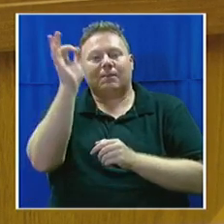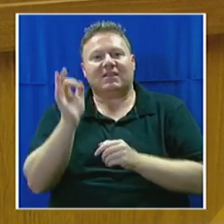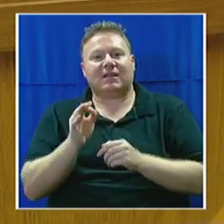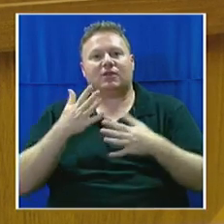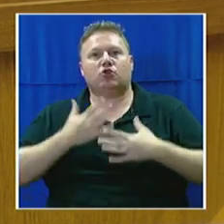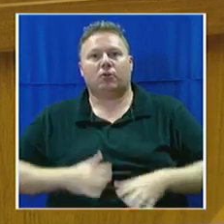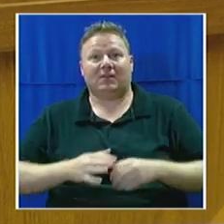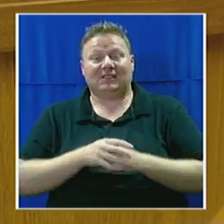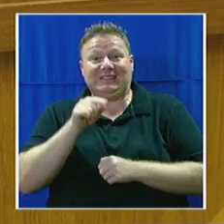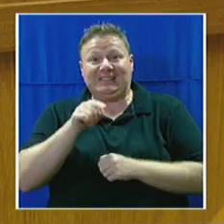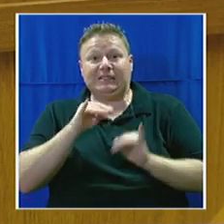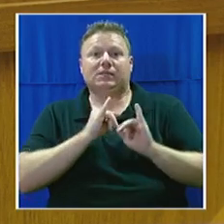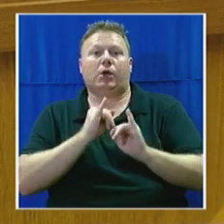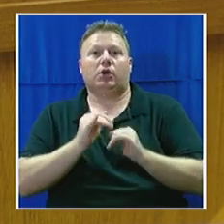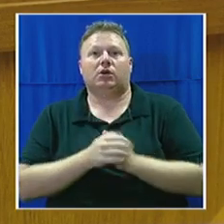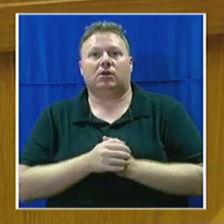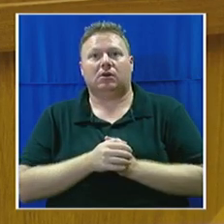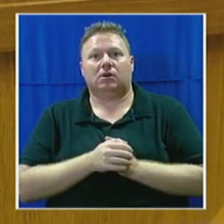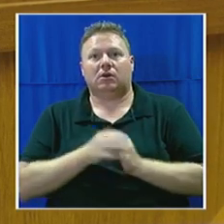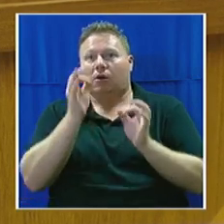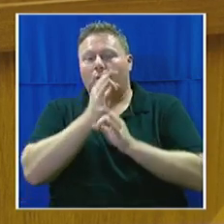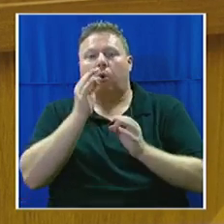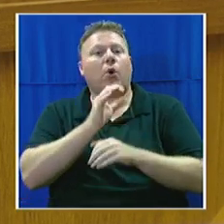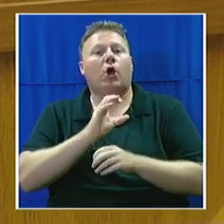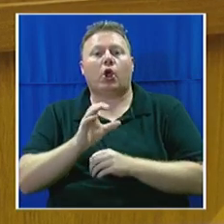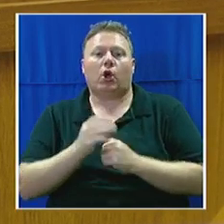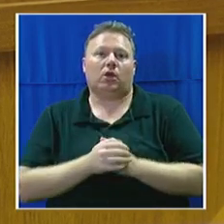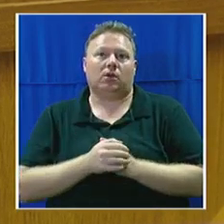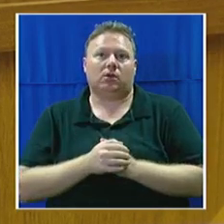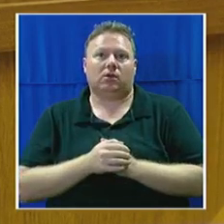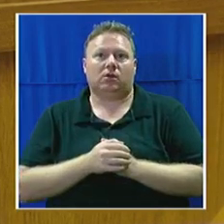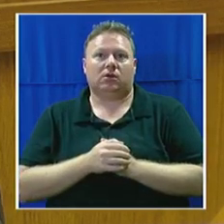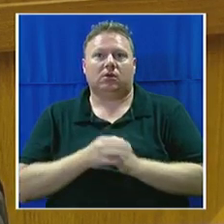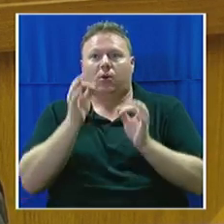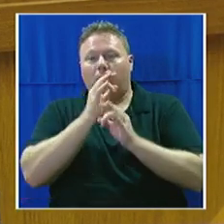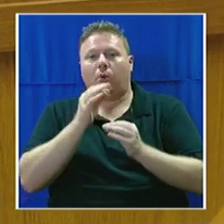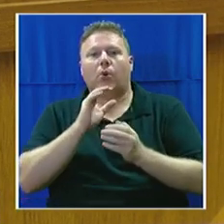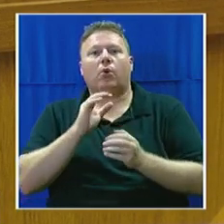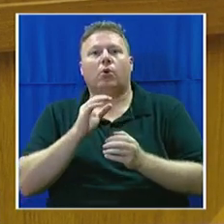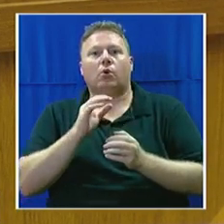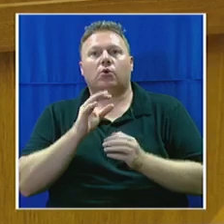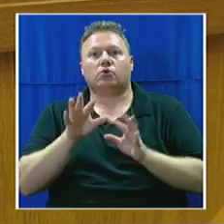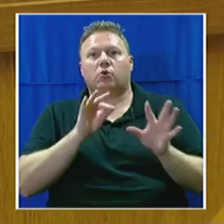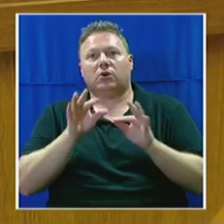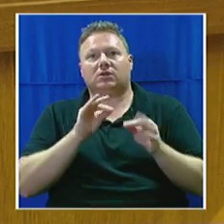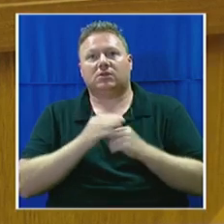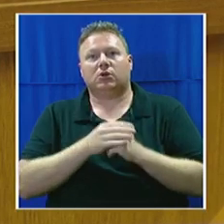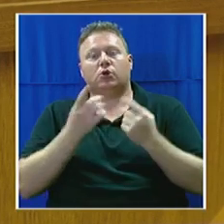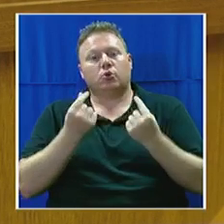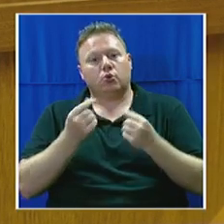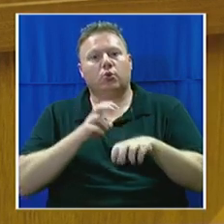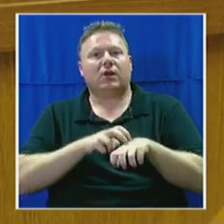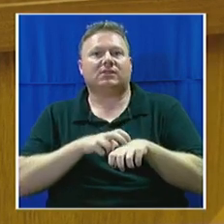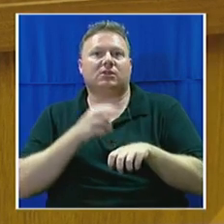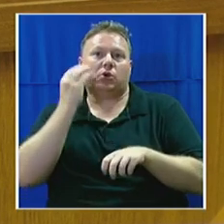how serious this matter is. With still no cure worldwide for this virus, we have no choice but to do what is necessary to